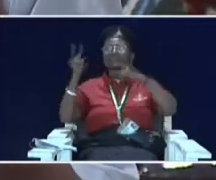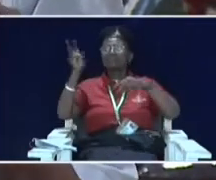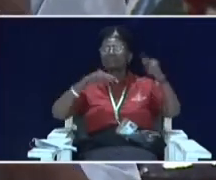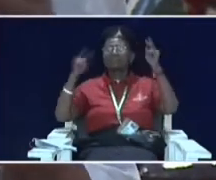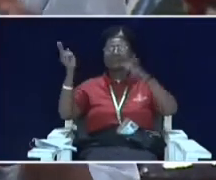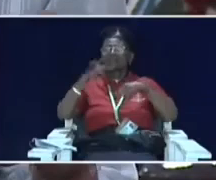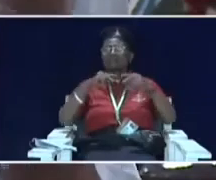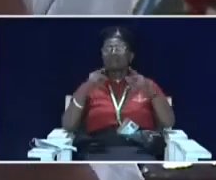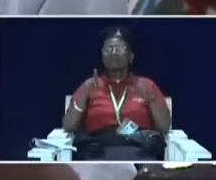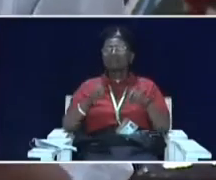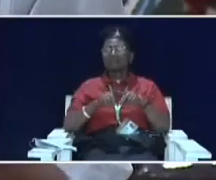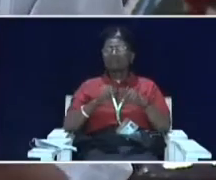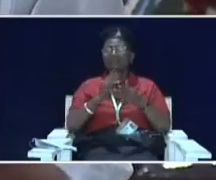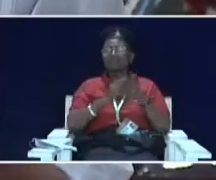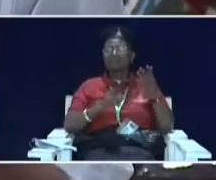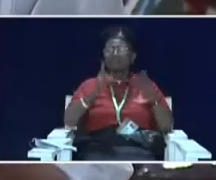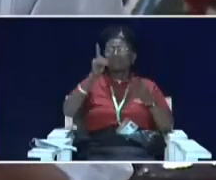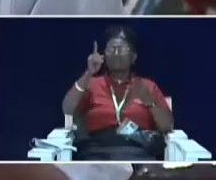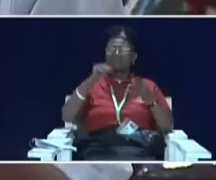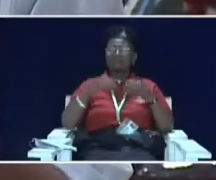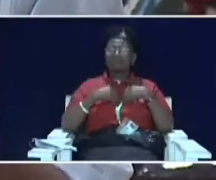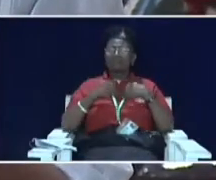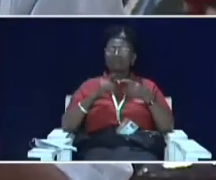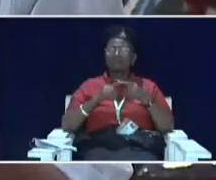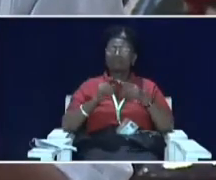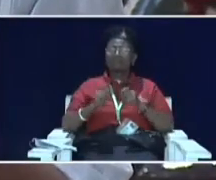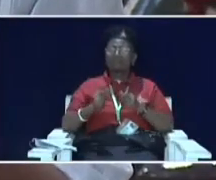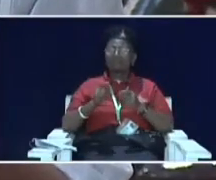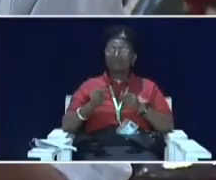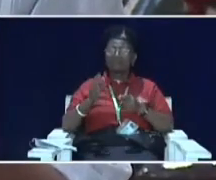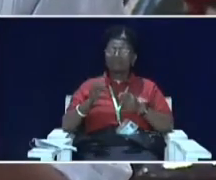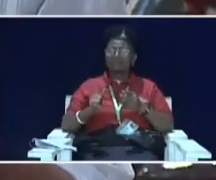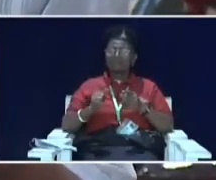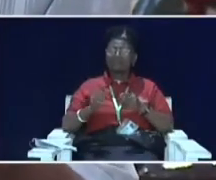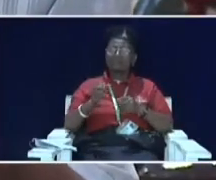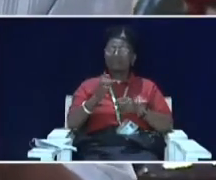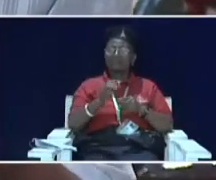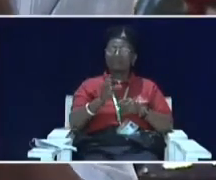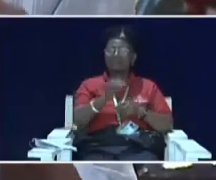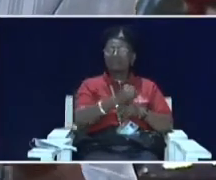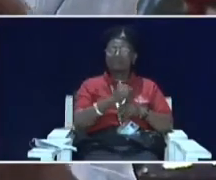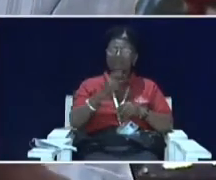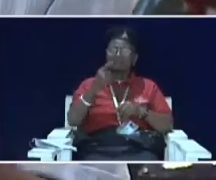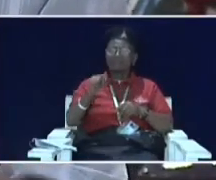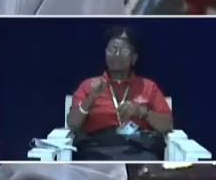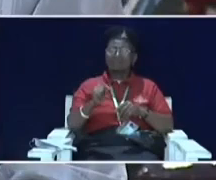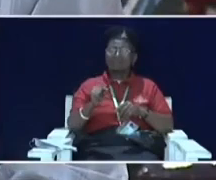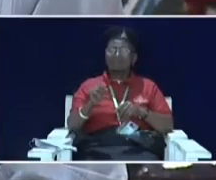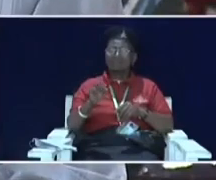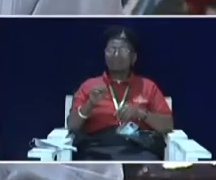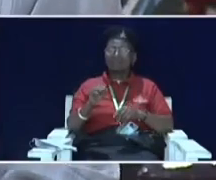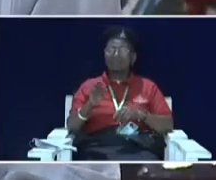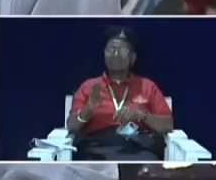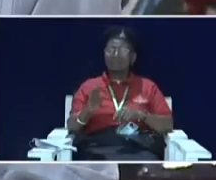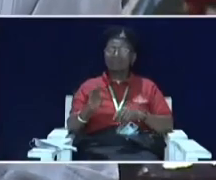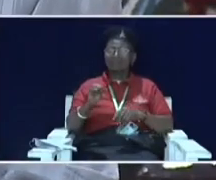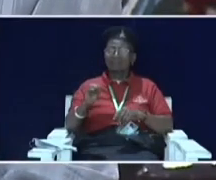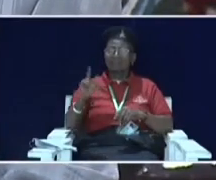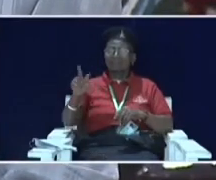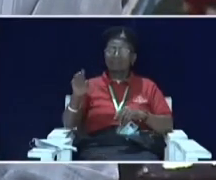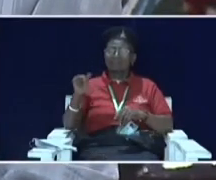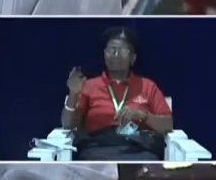So someone had to quickly take the bowl of water from her hand, and they quickly got her a chair to sit